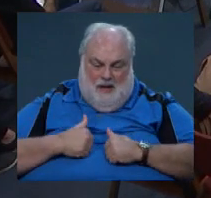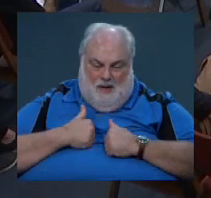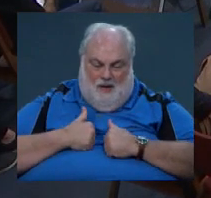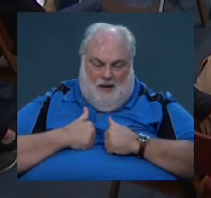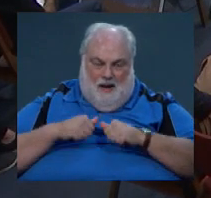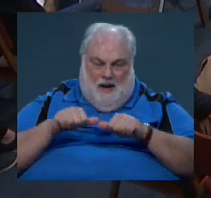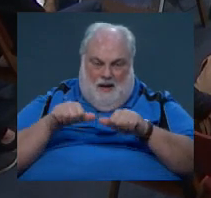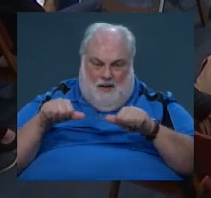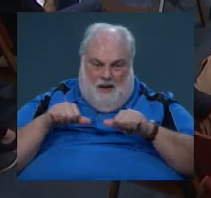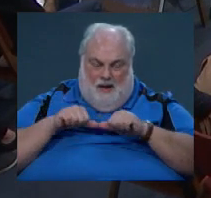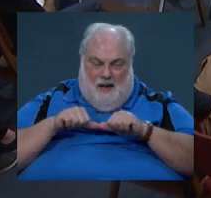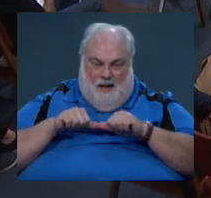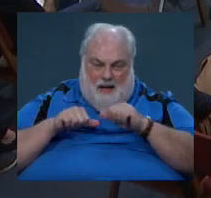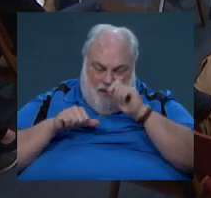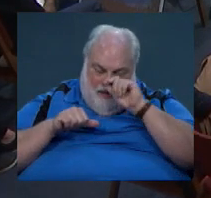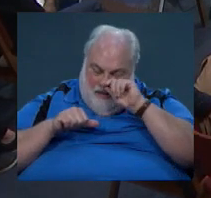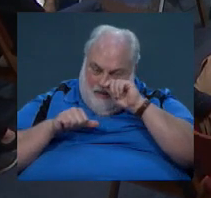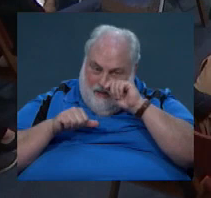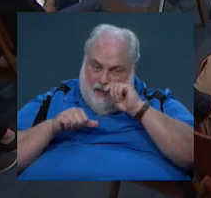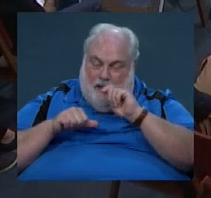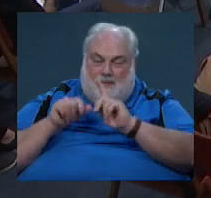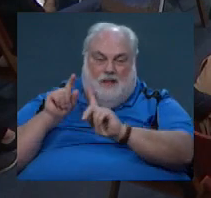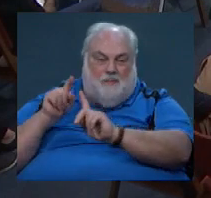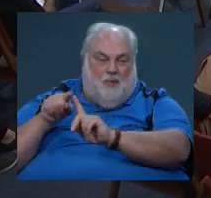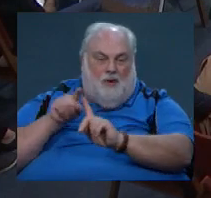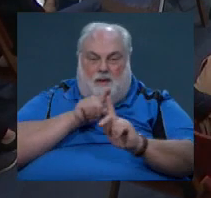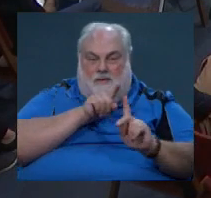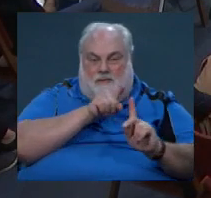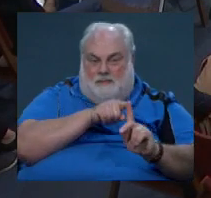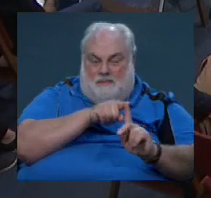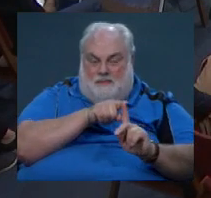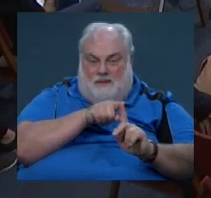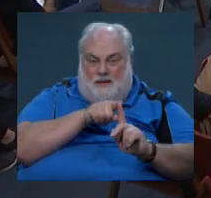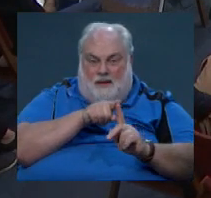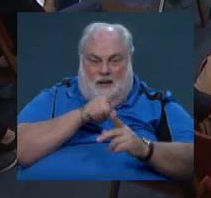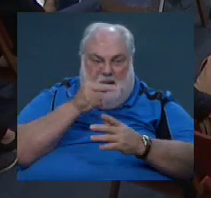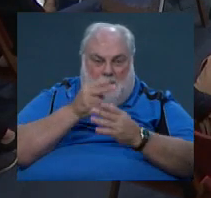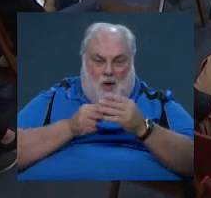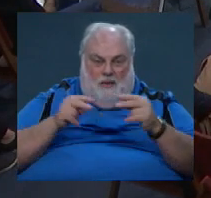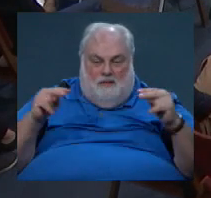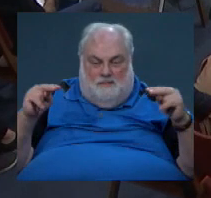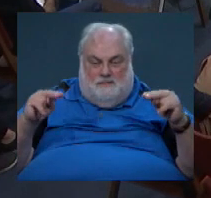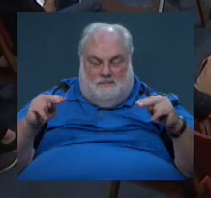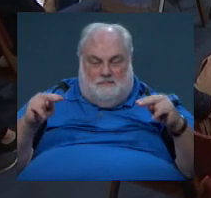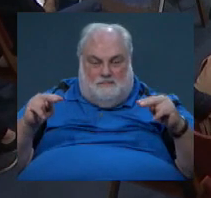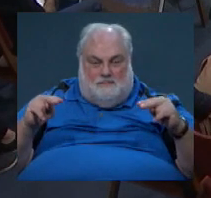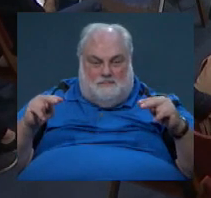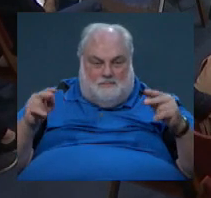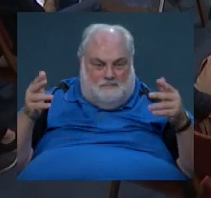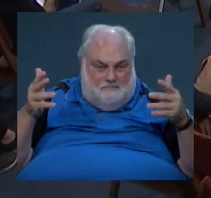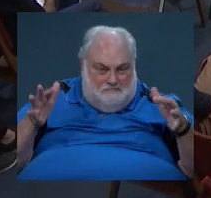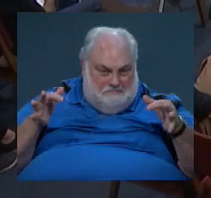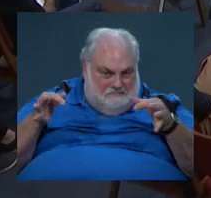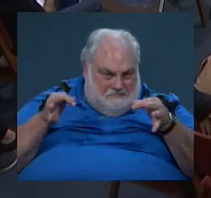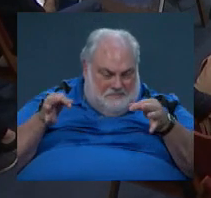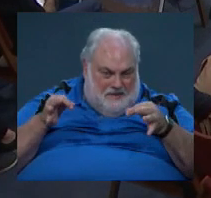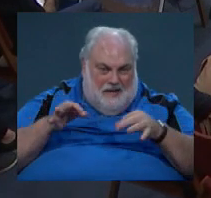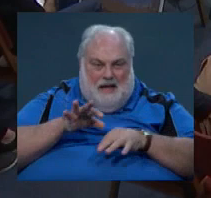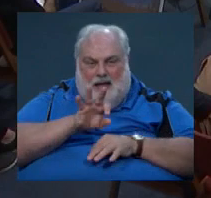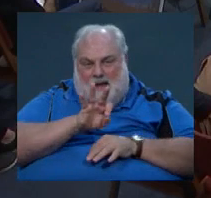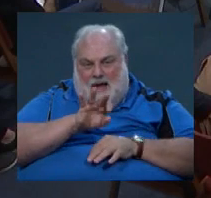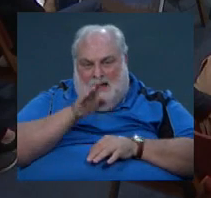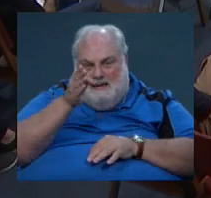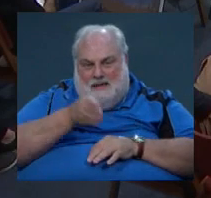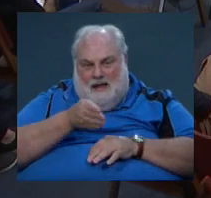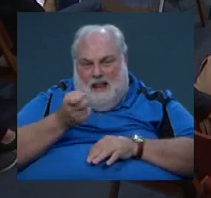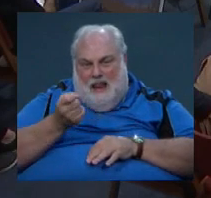made here by both parties is that there are, I mean, as you described, the 9/11 service, a 12-hour service,